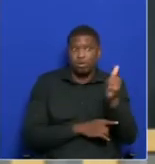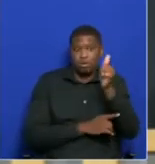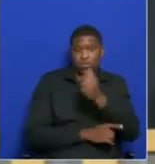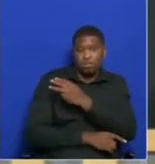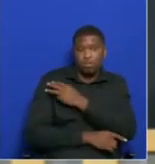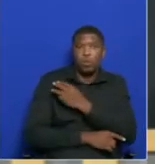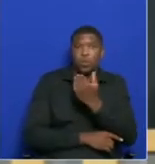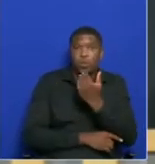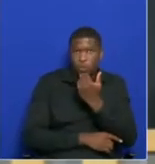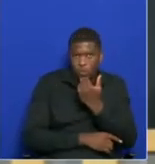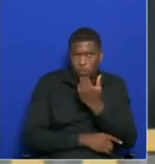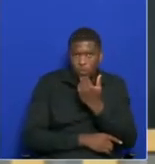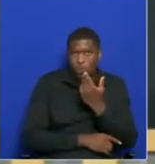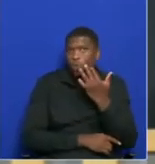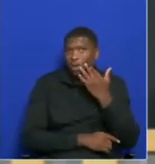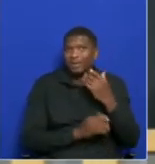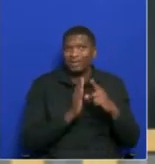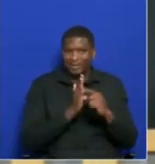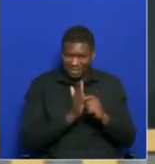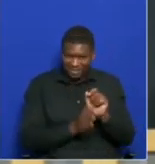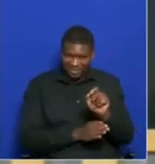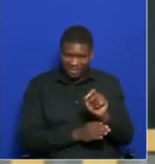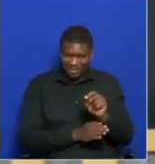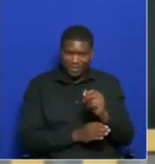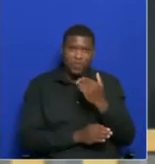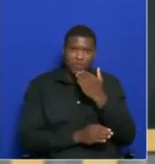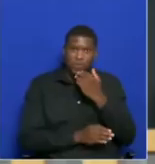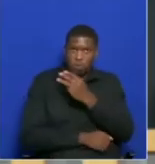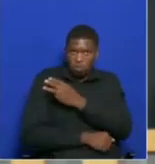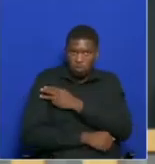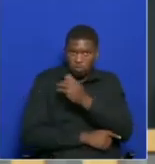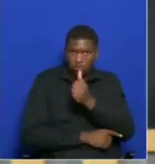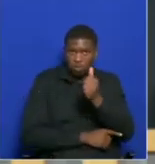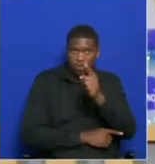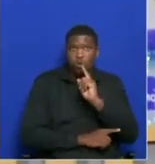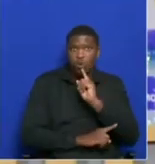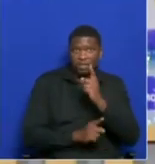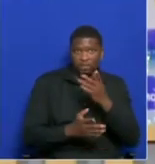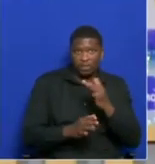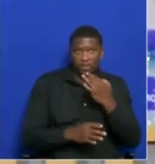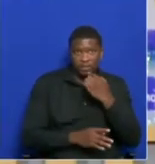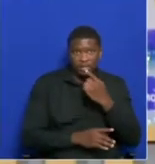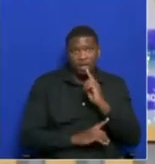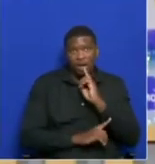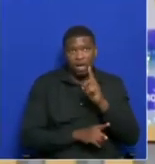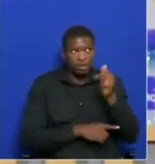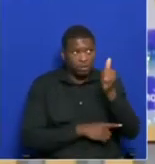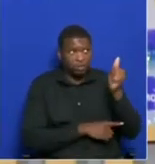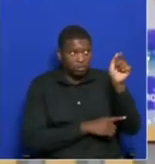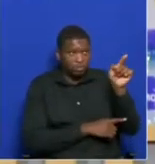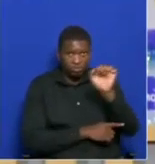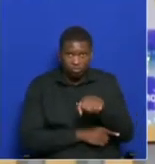that you reported to at the time? And you've answered. You've said you reported to Spies. Yes, Thank